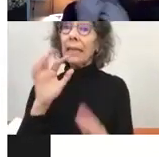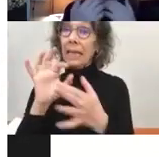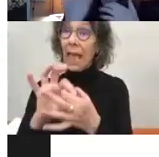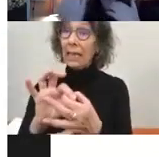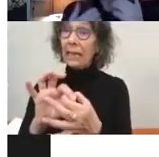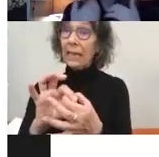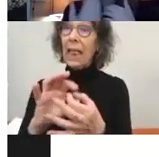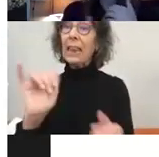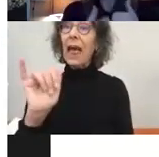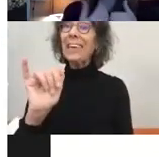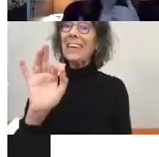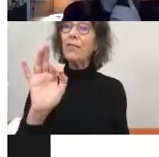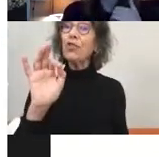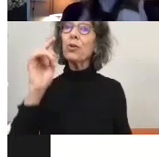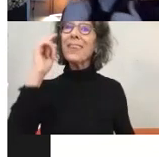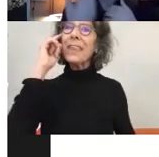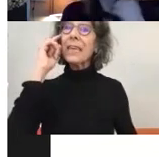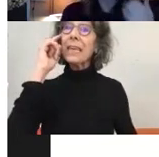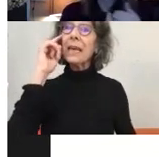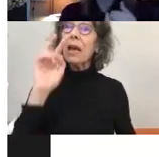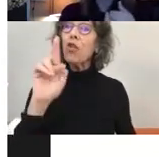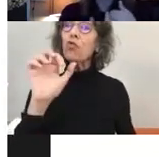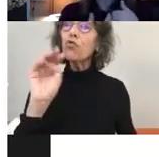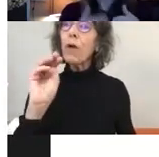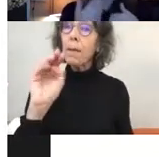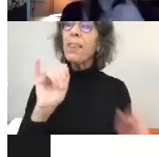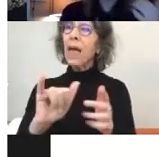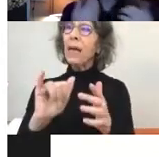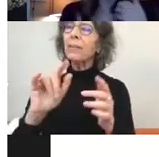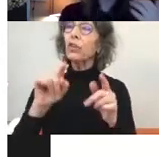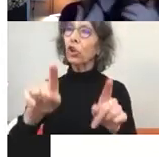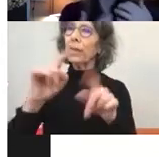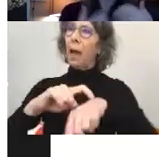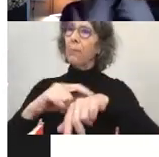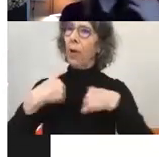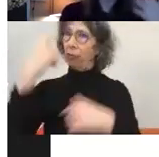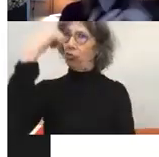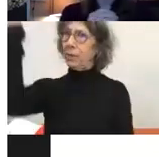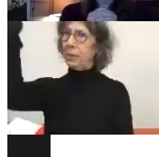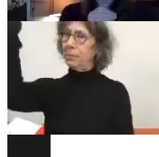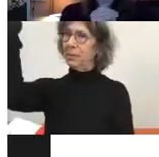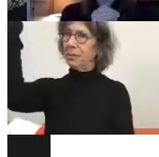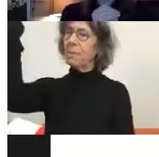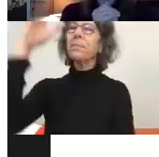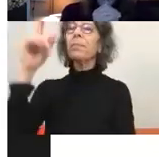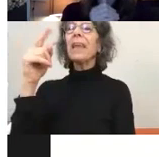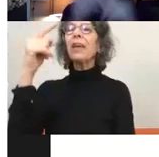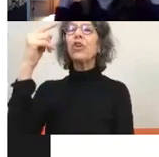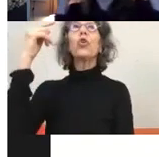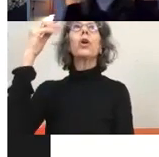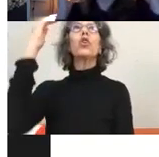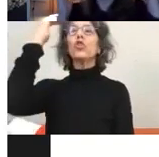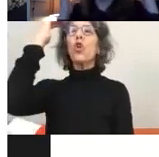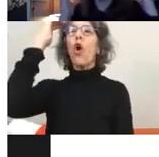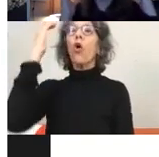if you think about REM as a time when you have dreams, and if you think about all like what you hear about COVID patients